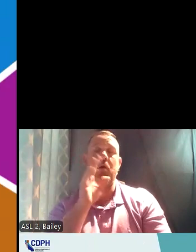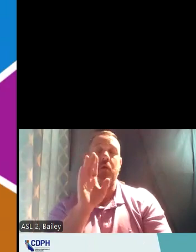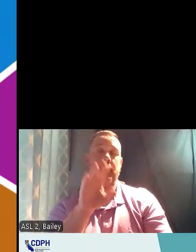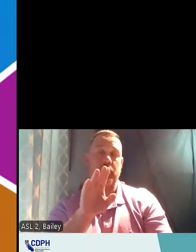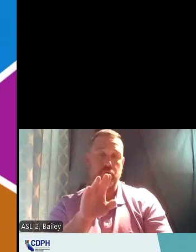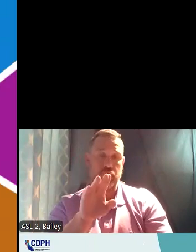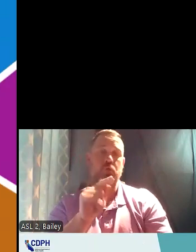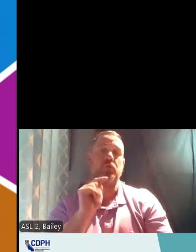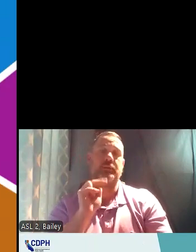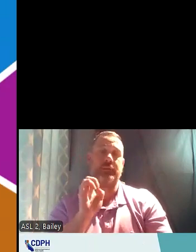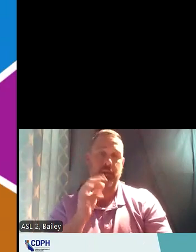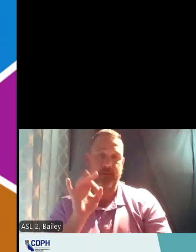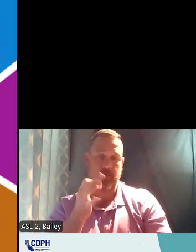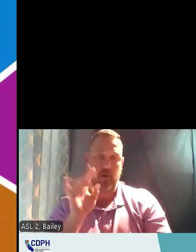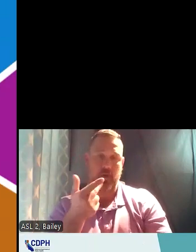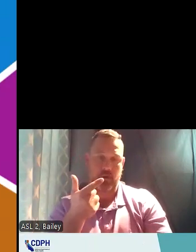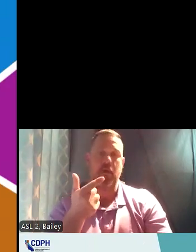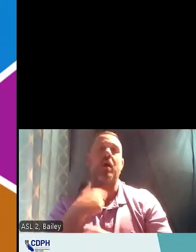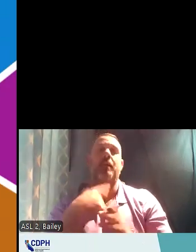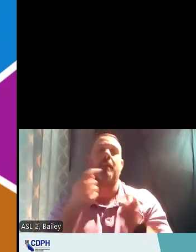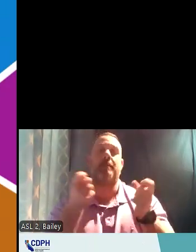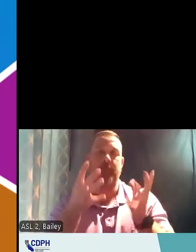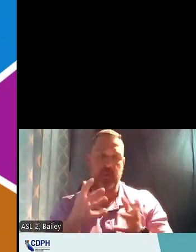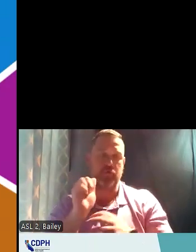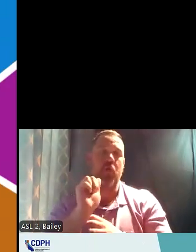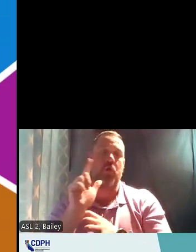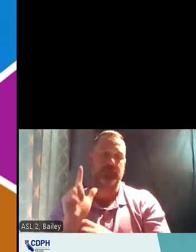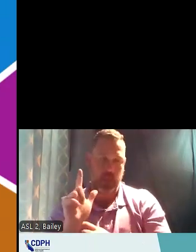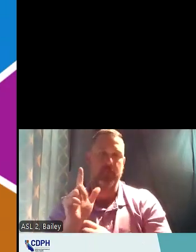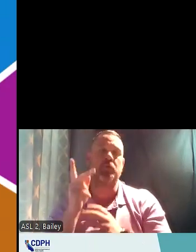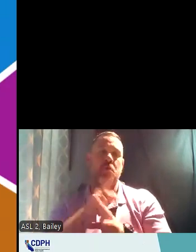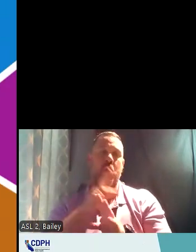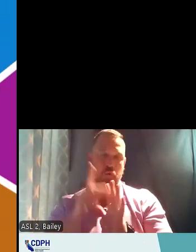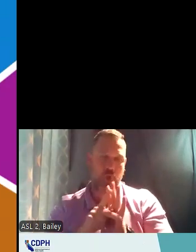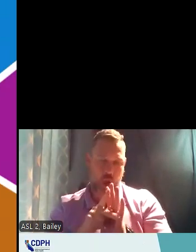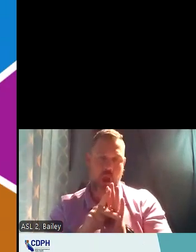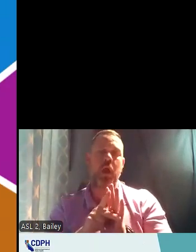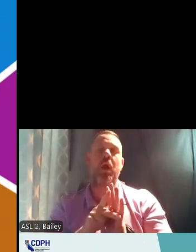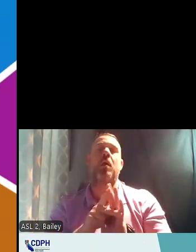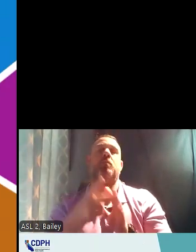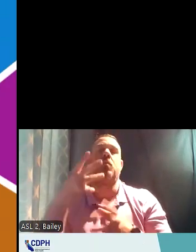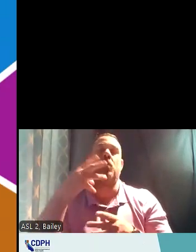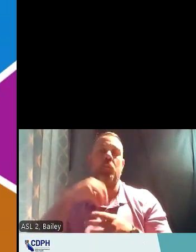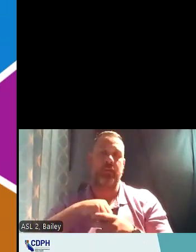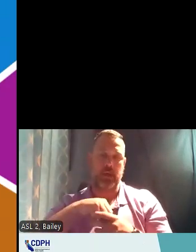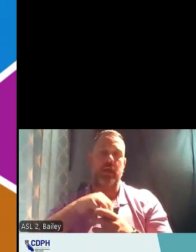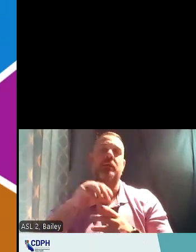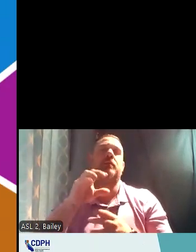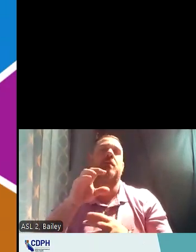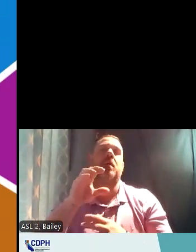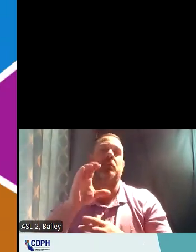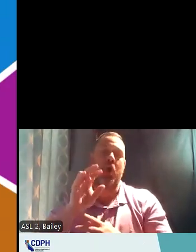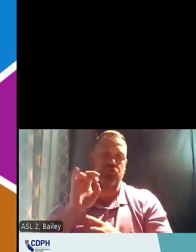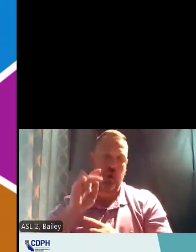My name is Tina Fung. I am the manager of the Alzheimer's disease program within the chronic disease control branch at